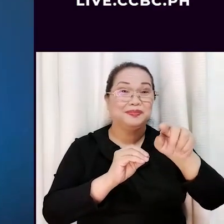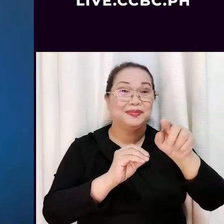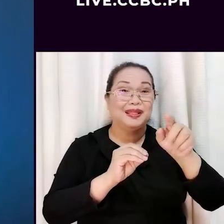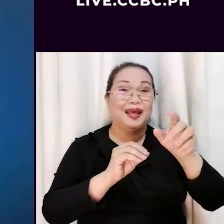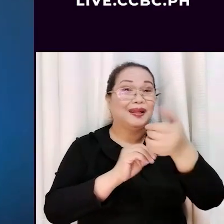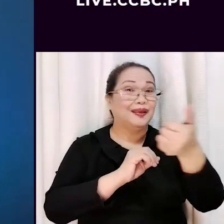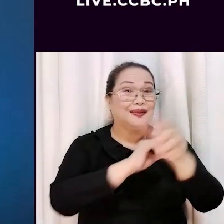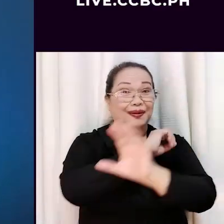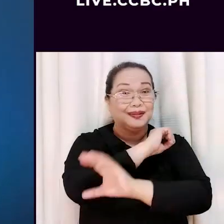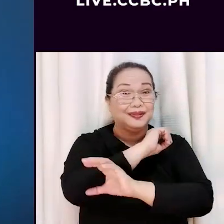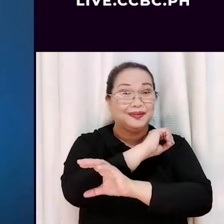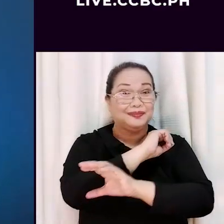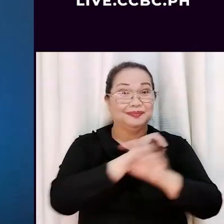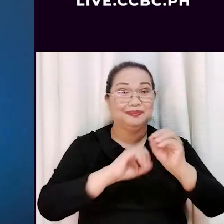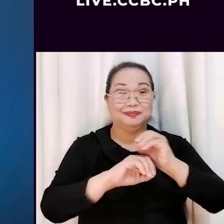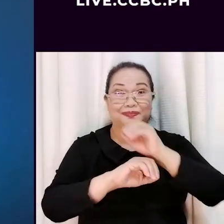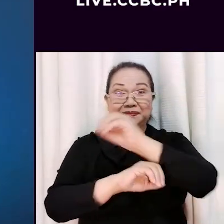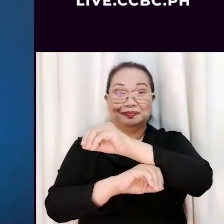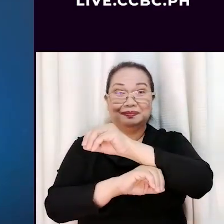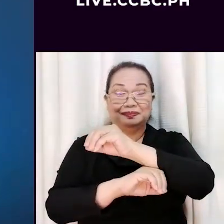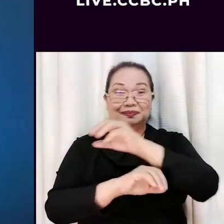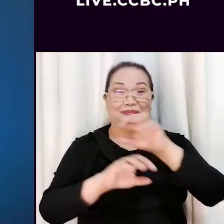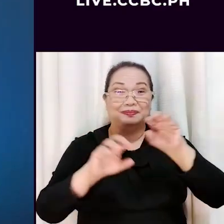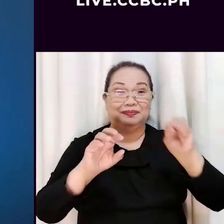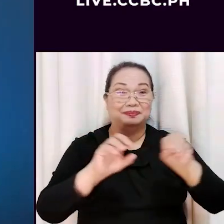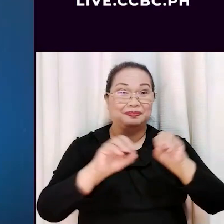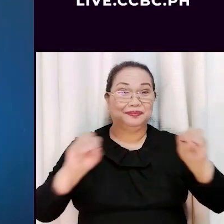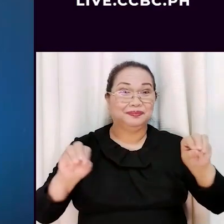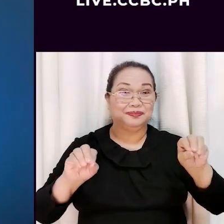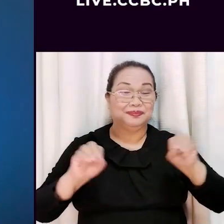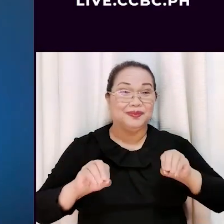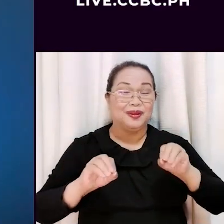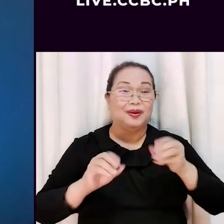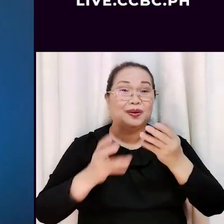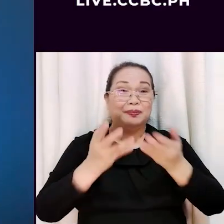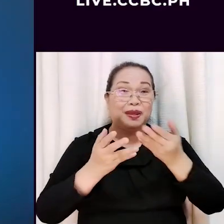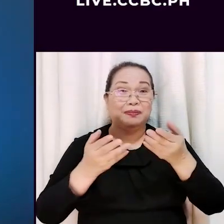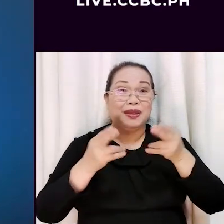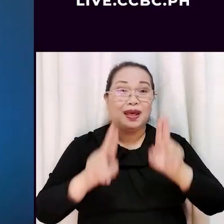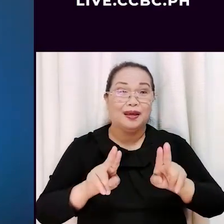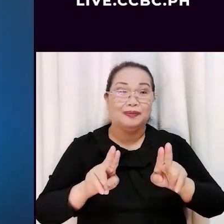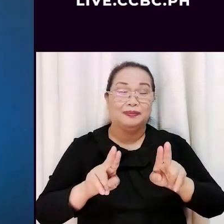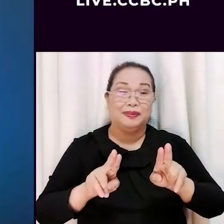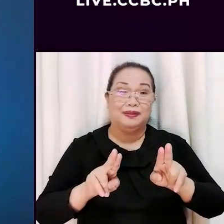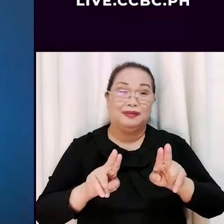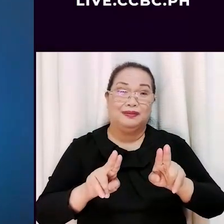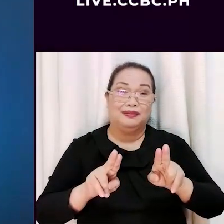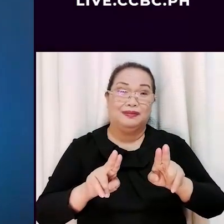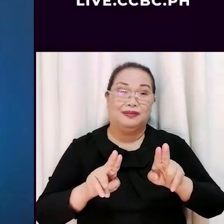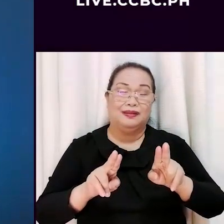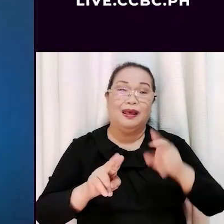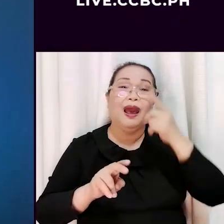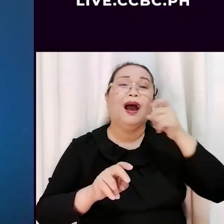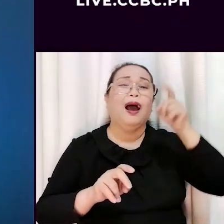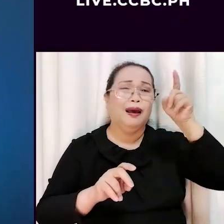relocated, or, you know, something happened. Yung pala, kasi may mission ang